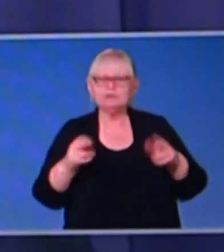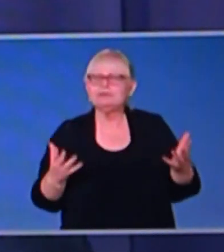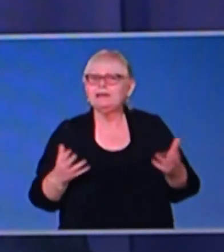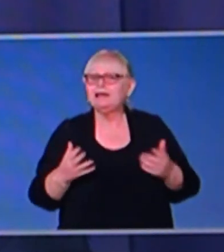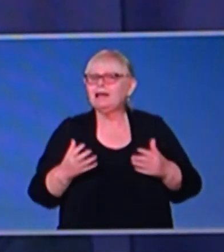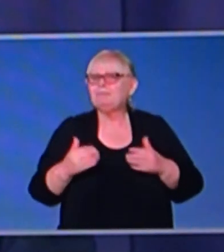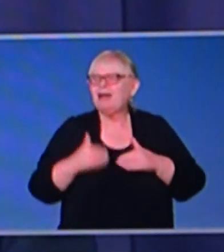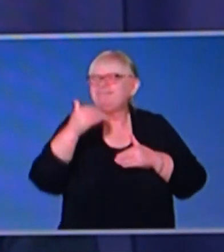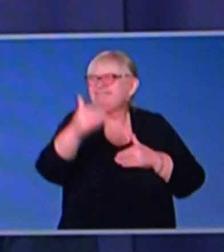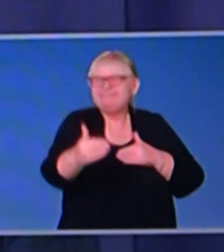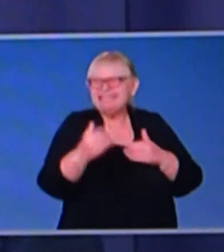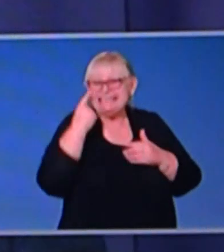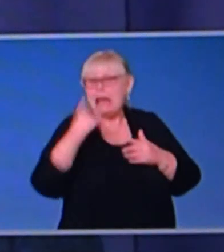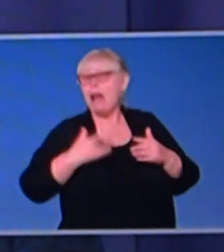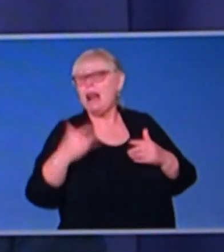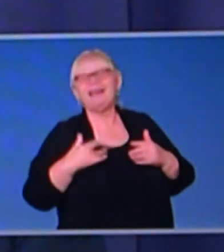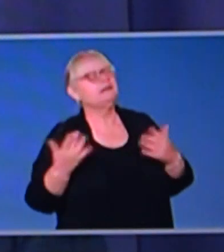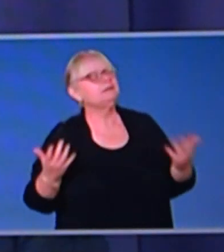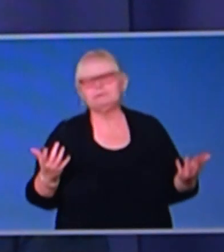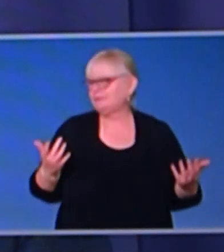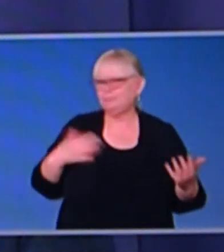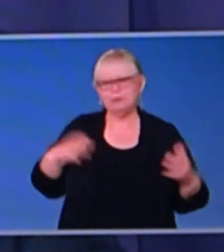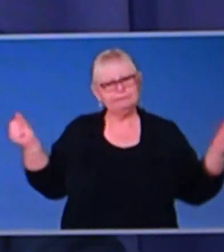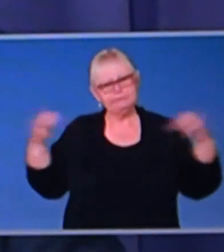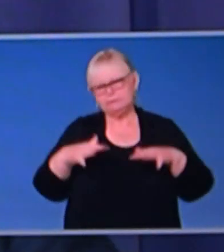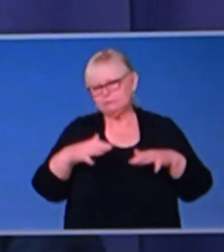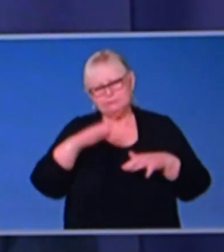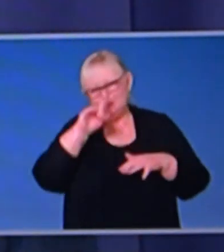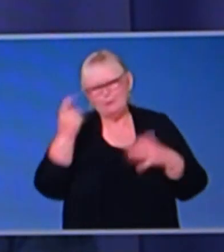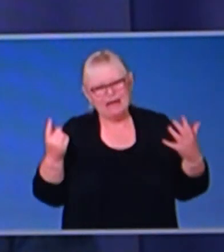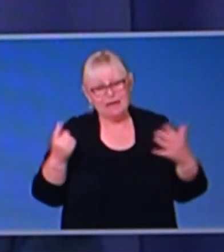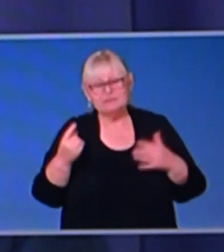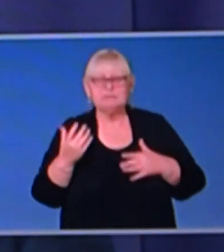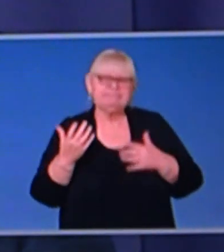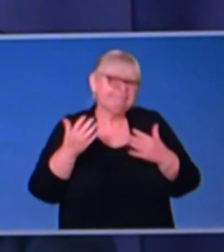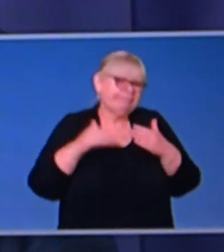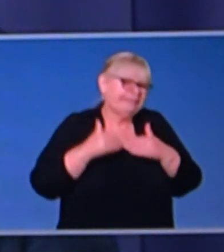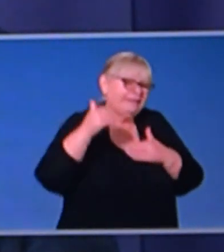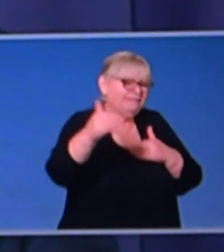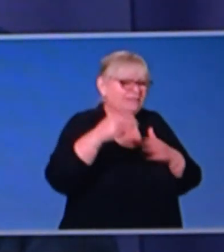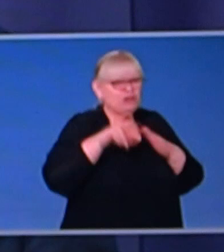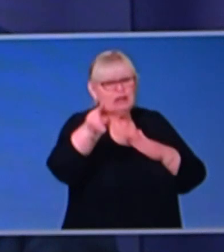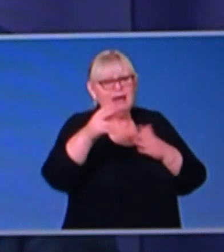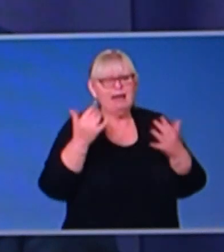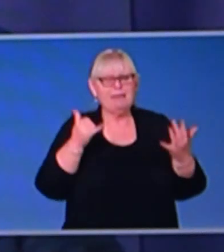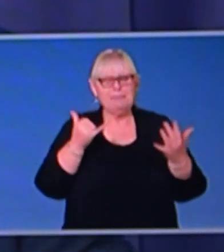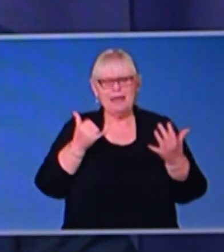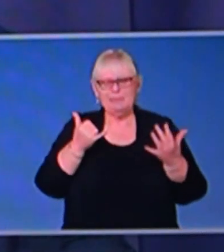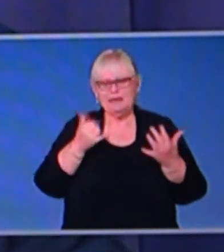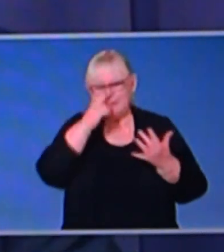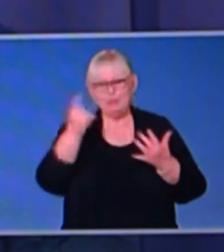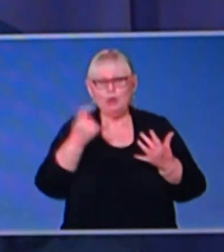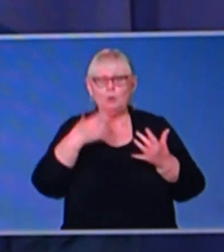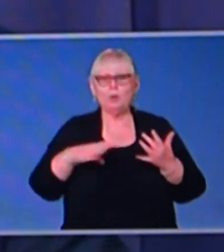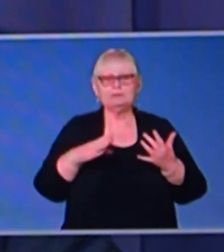going along to the game for a while, those larger mass gatherings. I can see, I suppose, the opportunity for those seeking